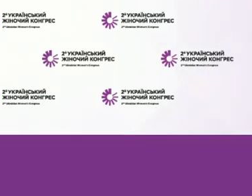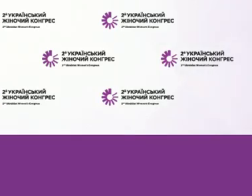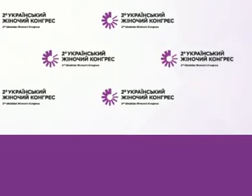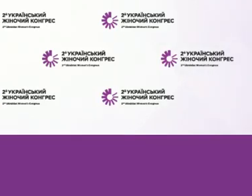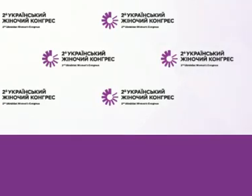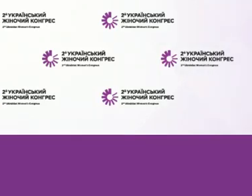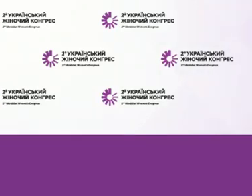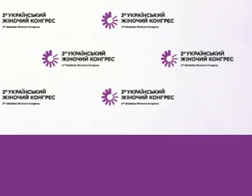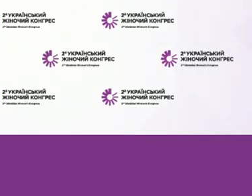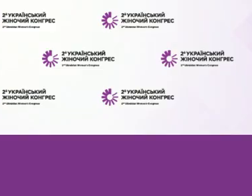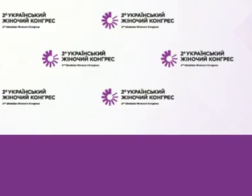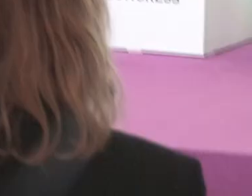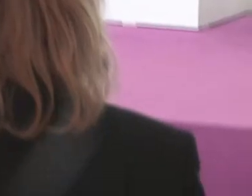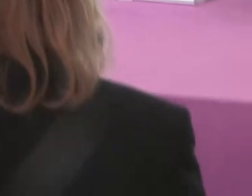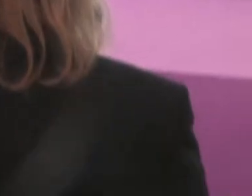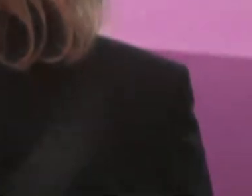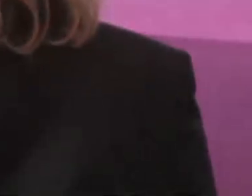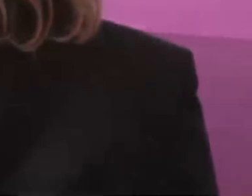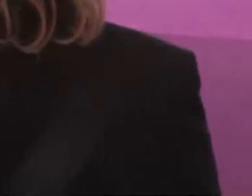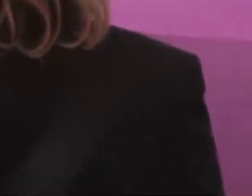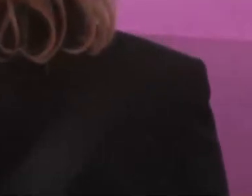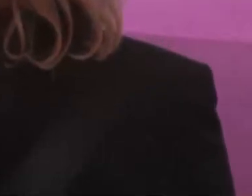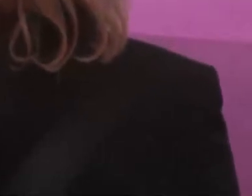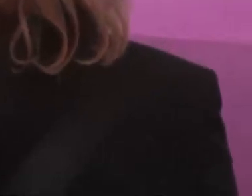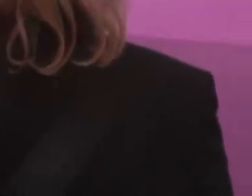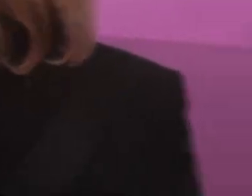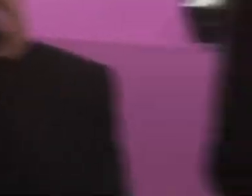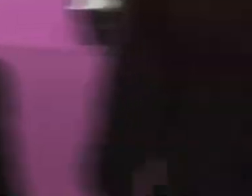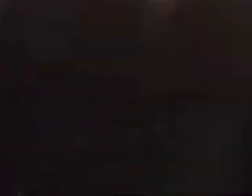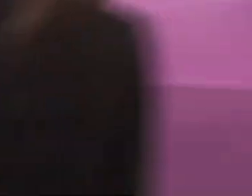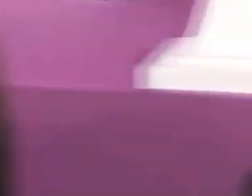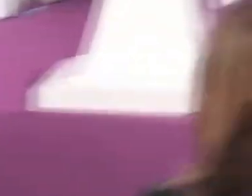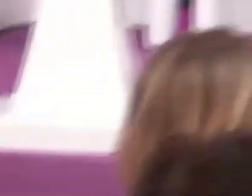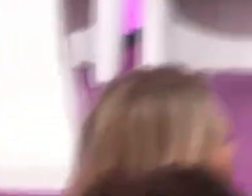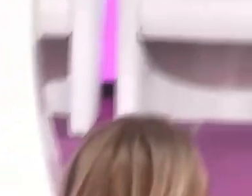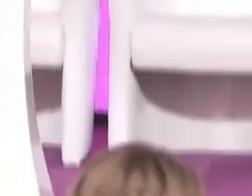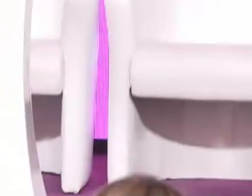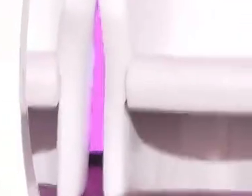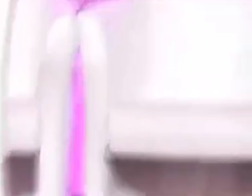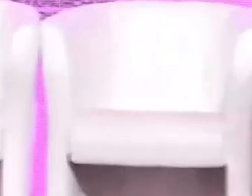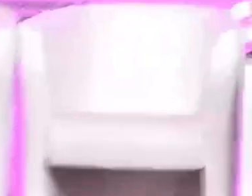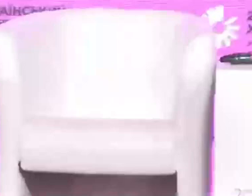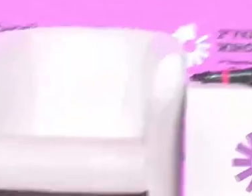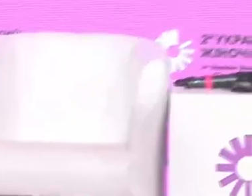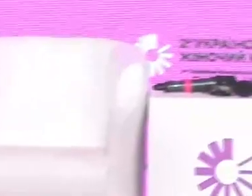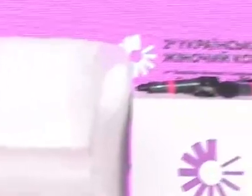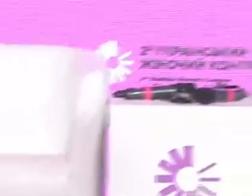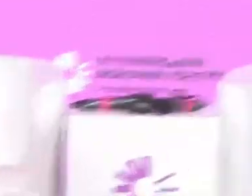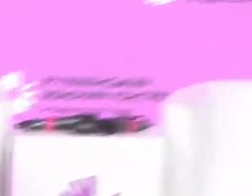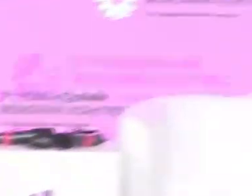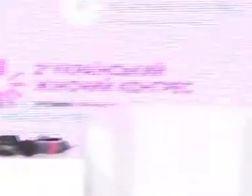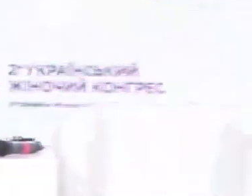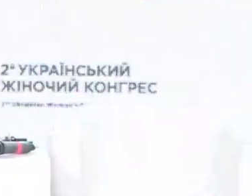Dear guests, we ask to the welcoming word the co-founder of the Caucus of the Verkhovna